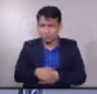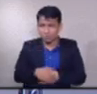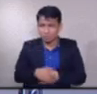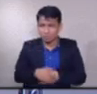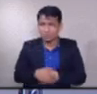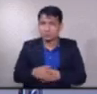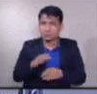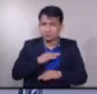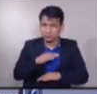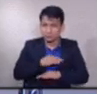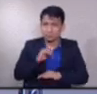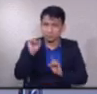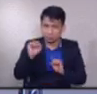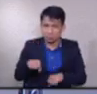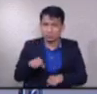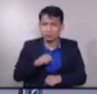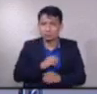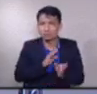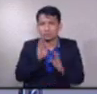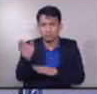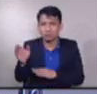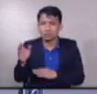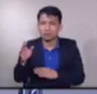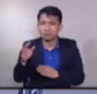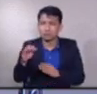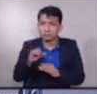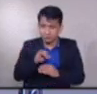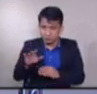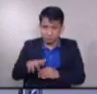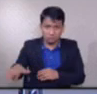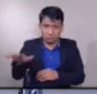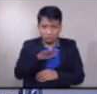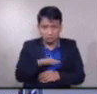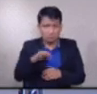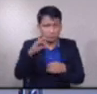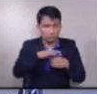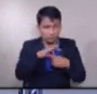14,184,645. That's enough to make it to the 12, no? Yes po. That's if they all vote if for they you.